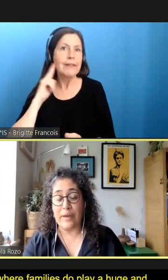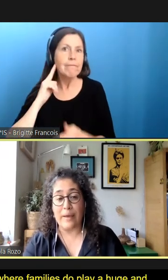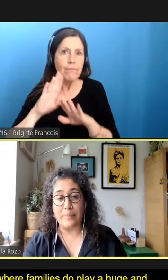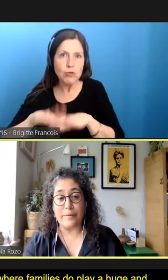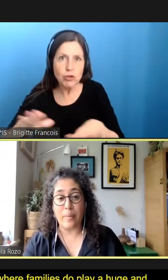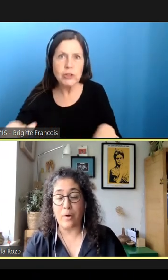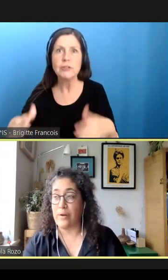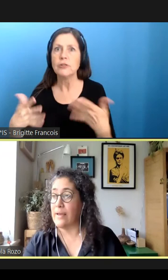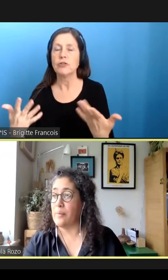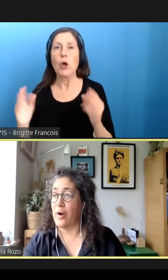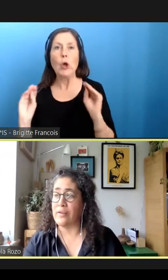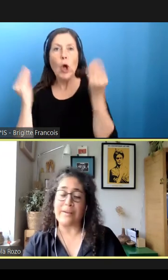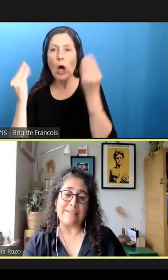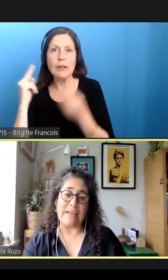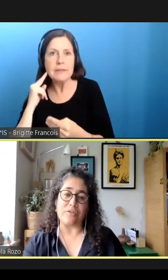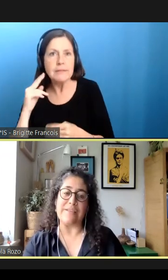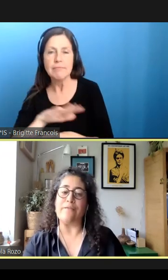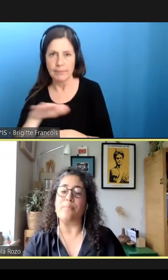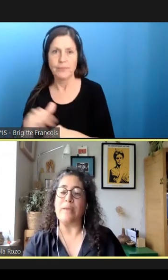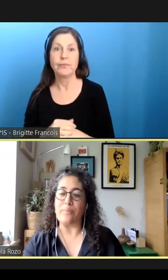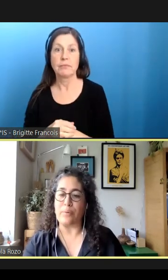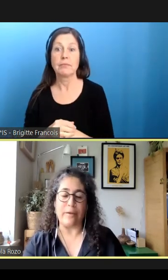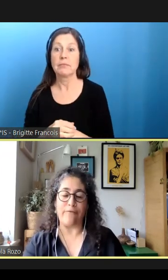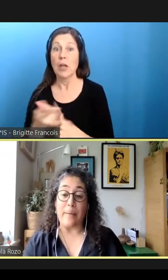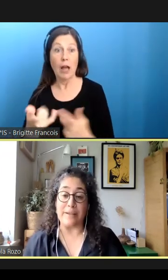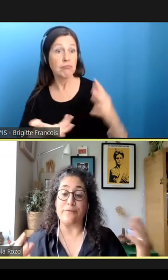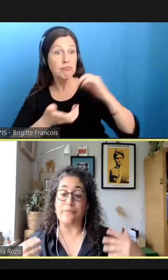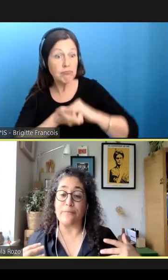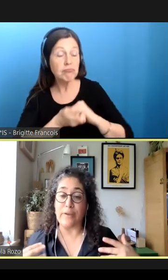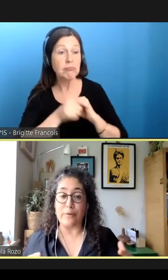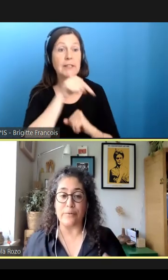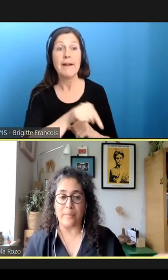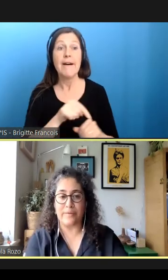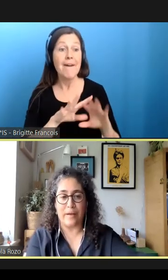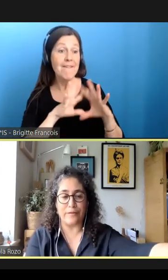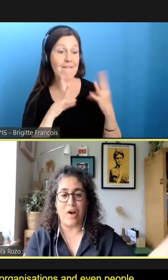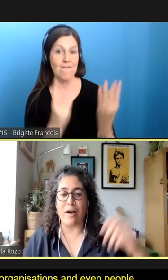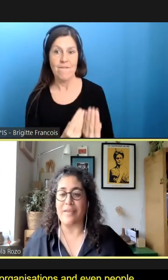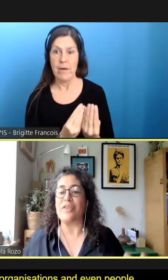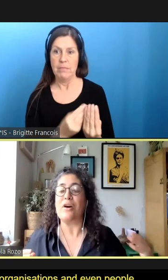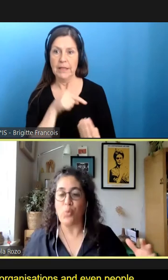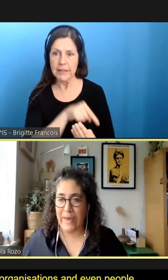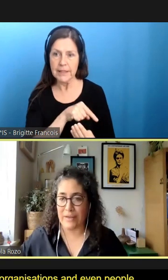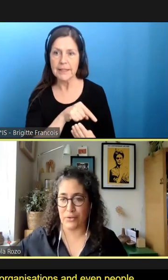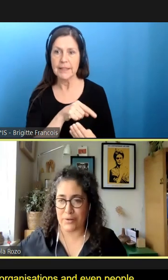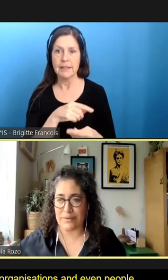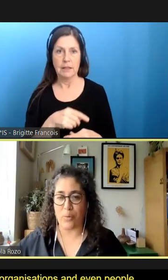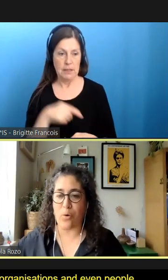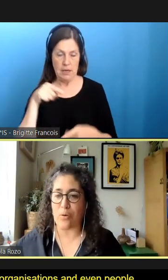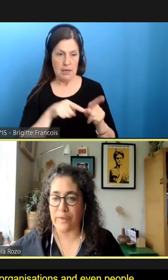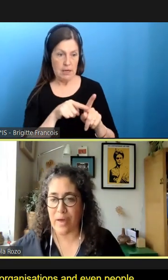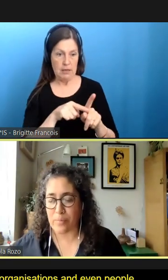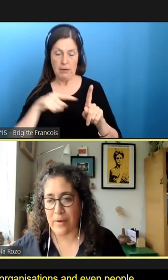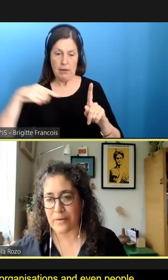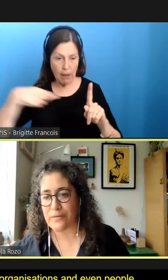field, some partner organizations and even families feel themselves are the way towards a